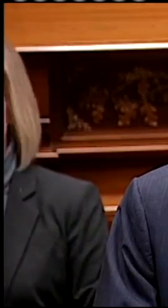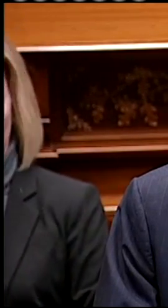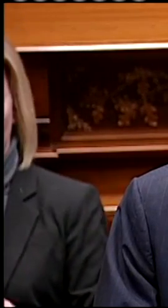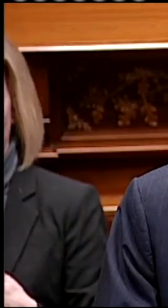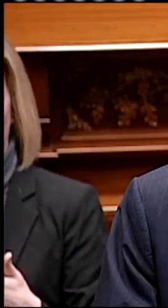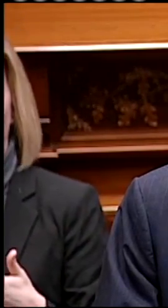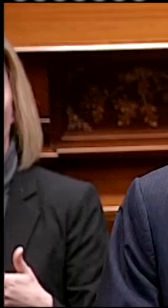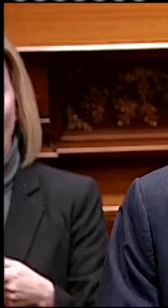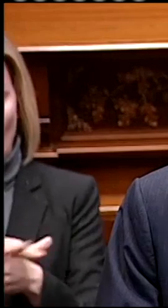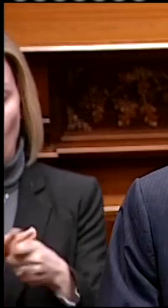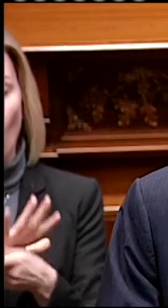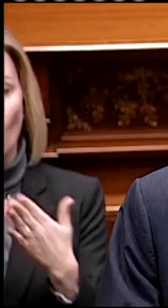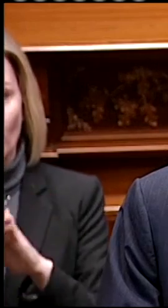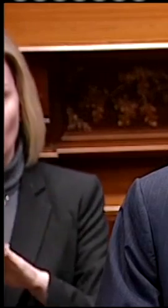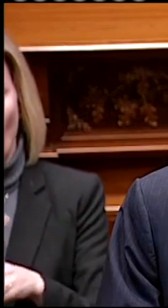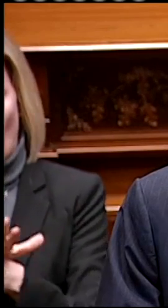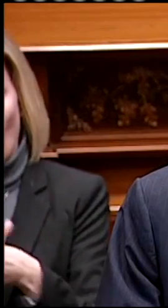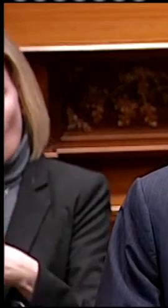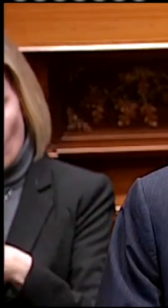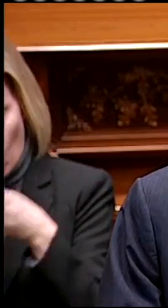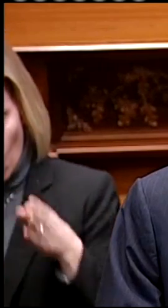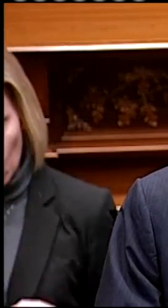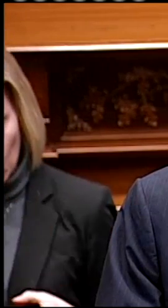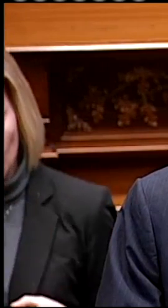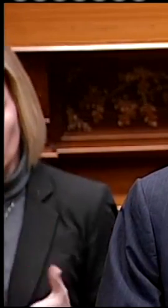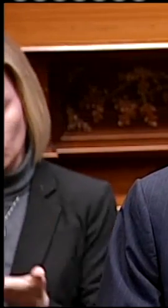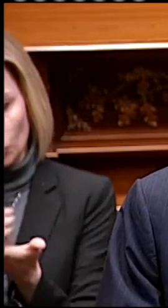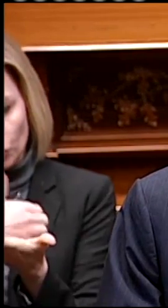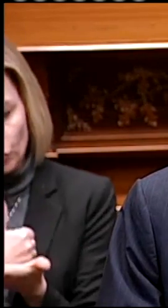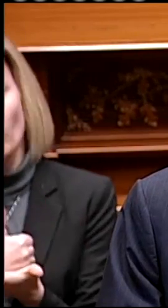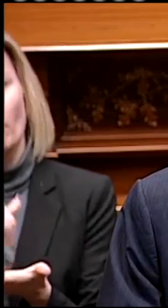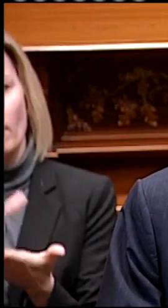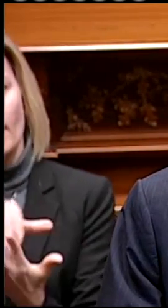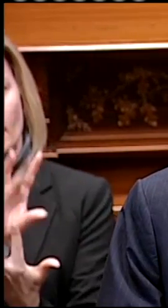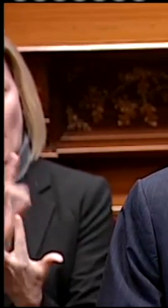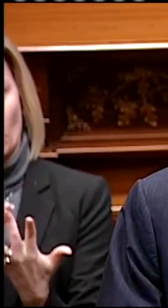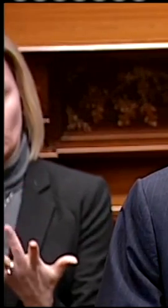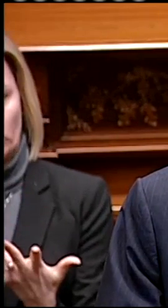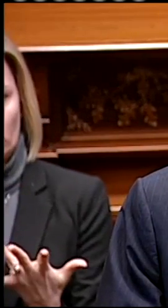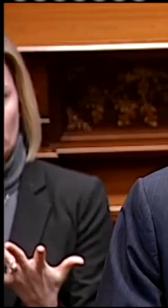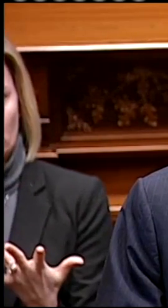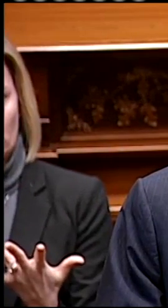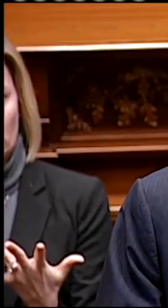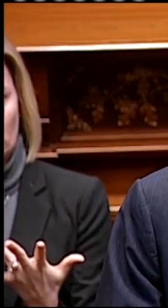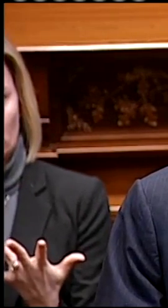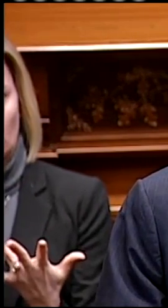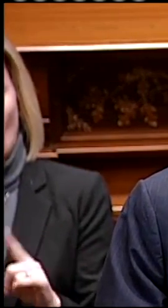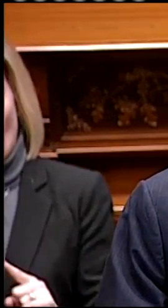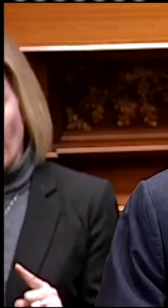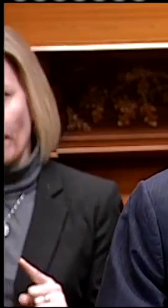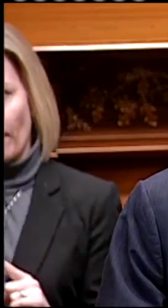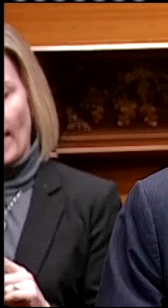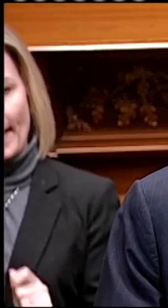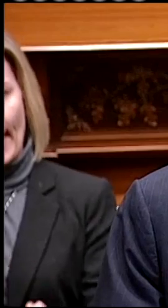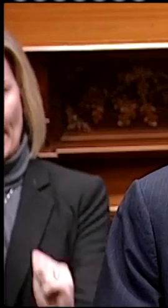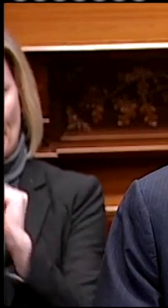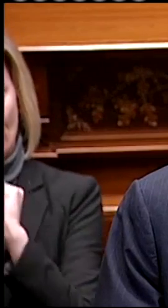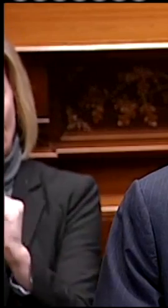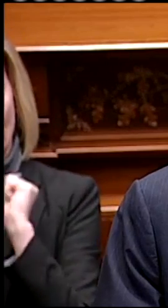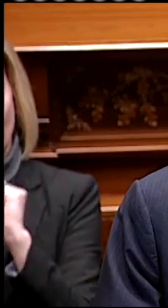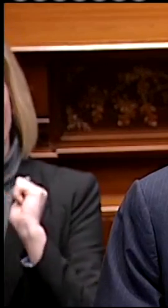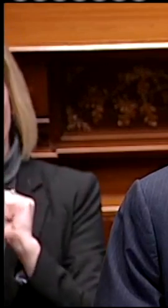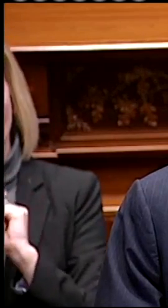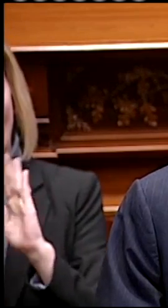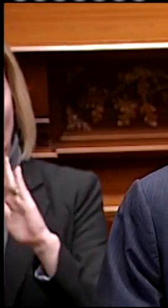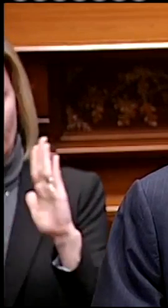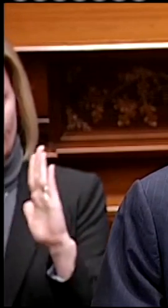Local communities, local voters, deserve this option so that they can compete with other